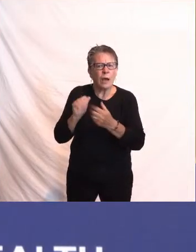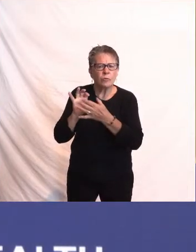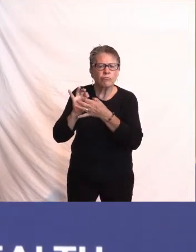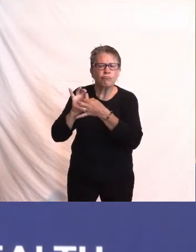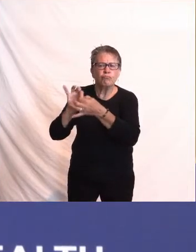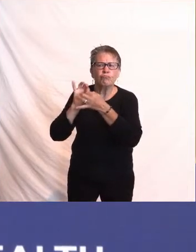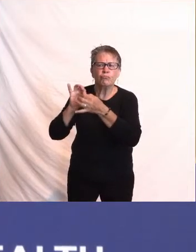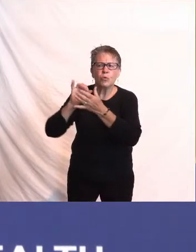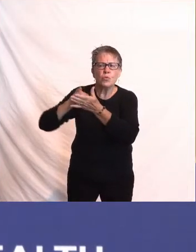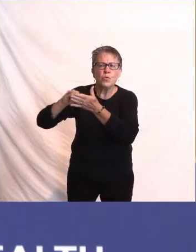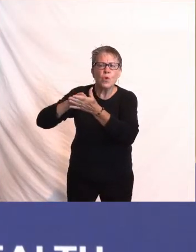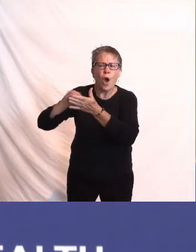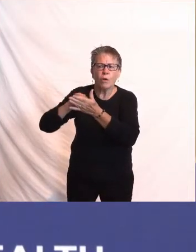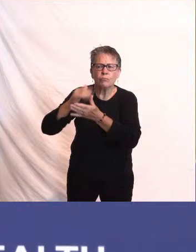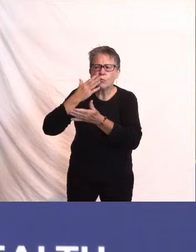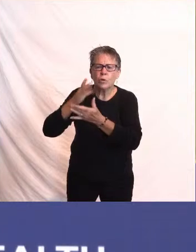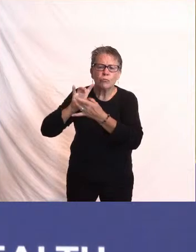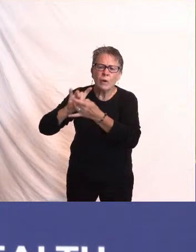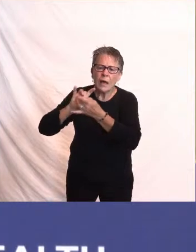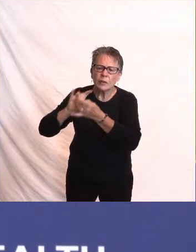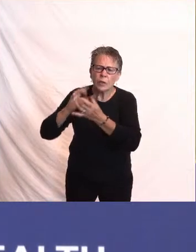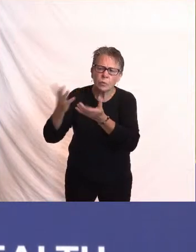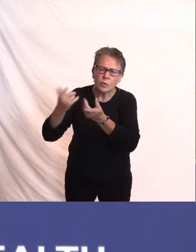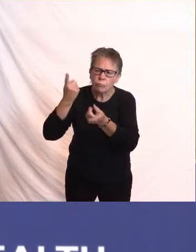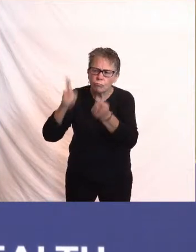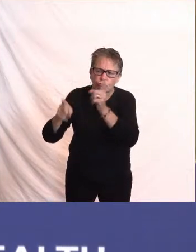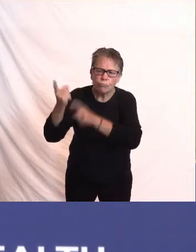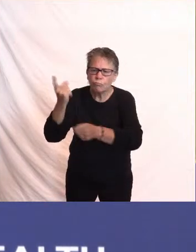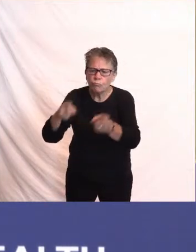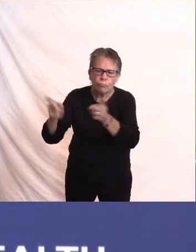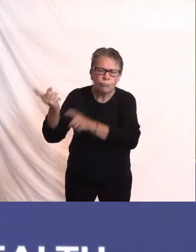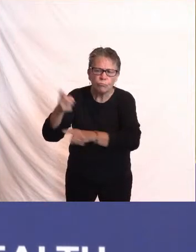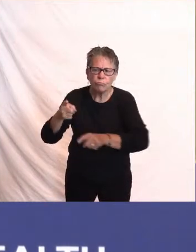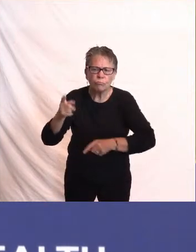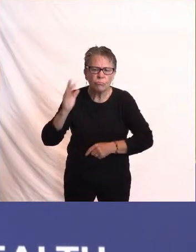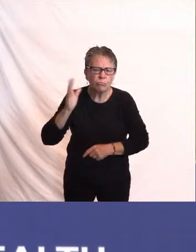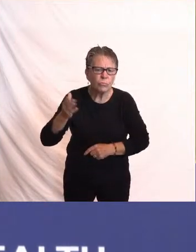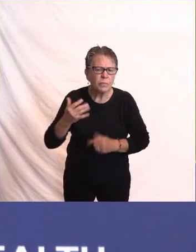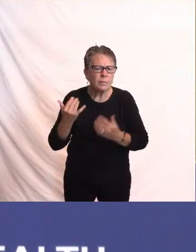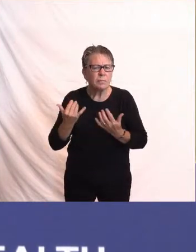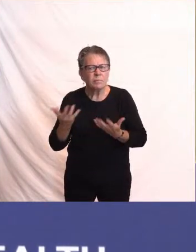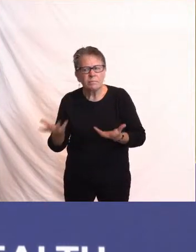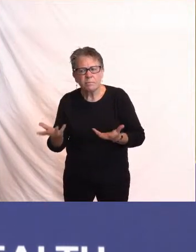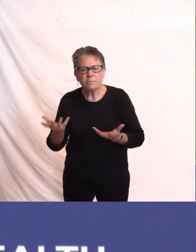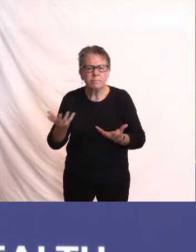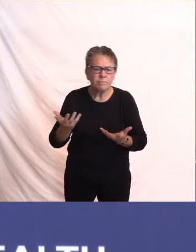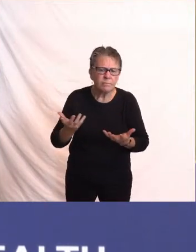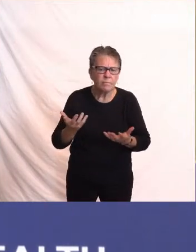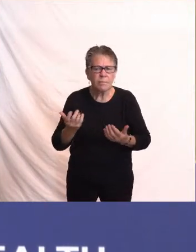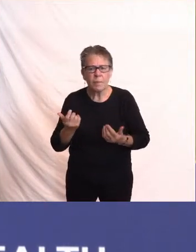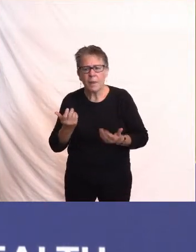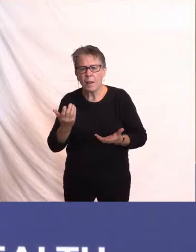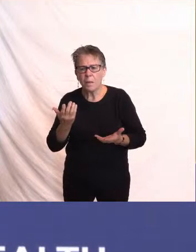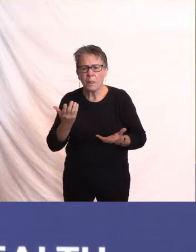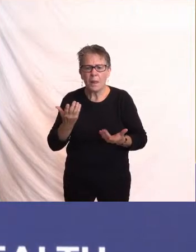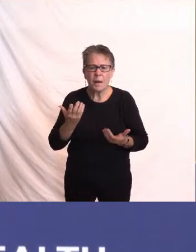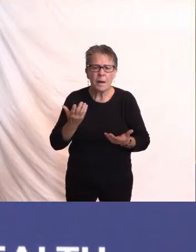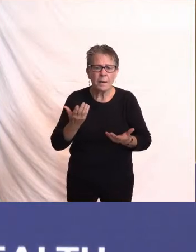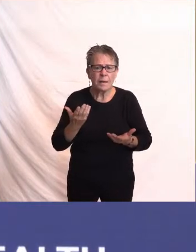common ground, and we've been able to do that. But whether it's levers we've got at the Port Authority in particular, or